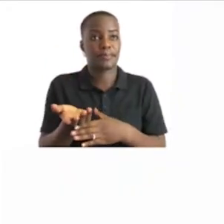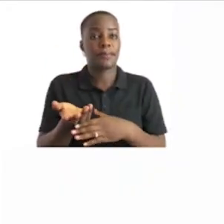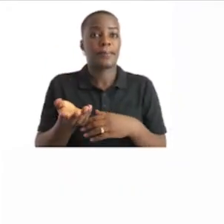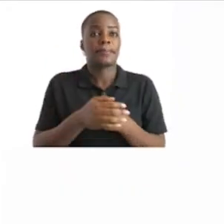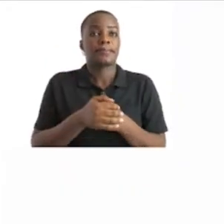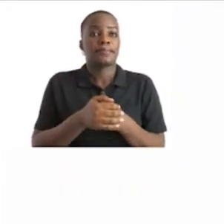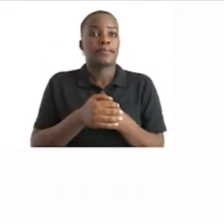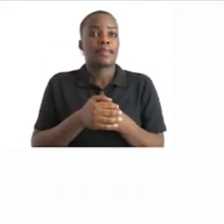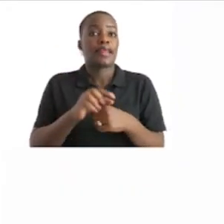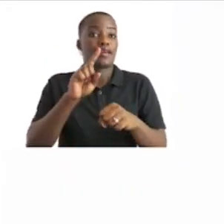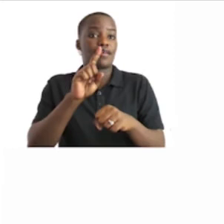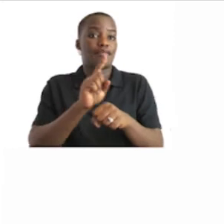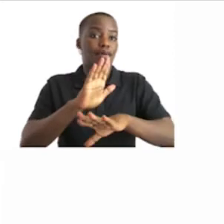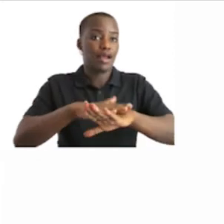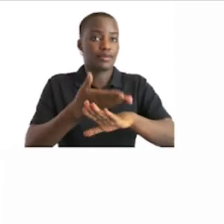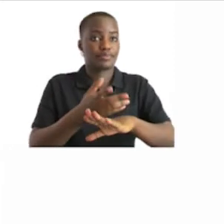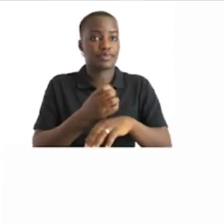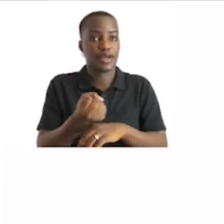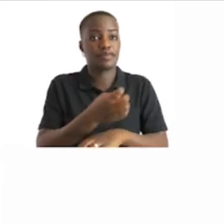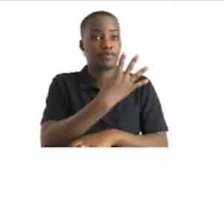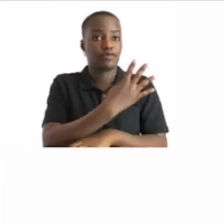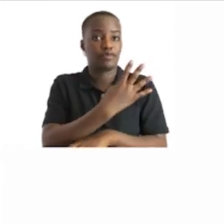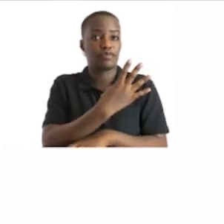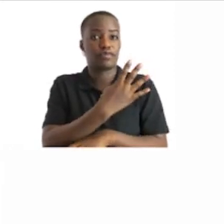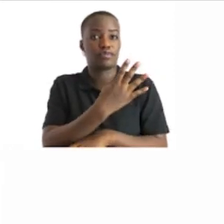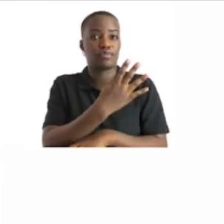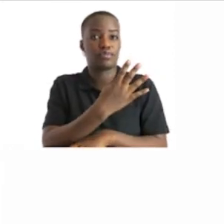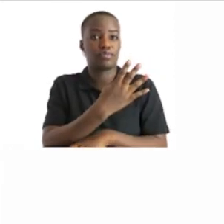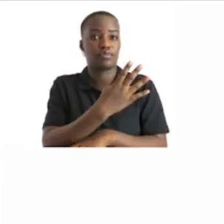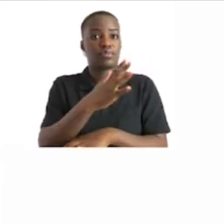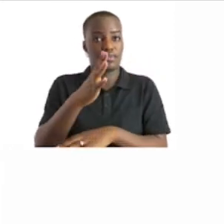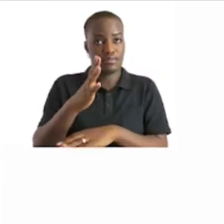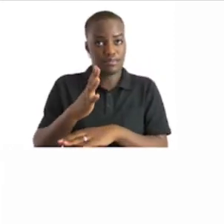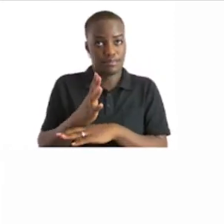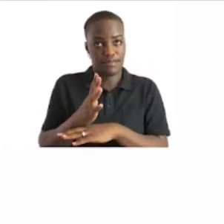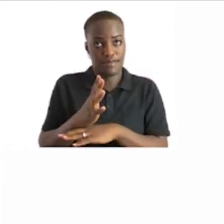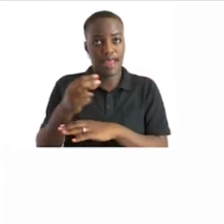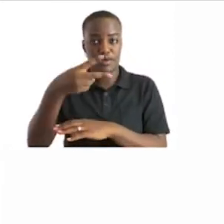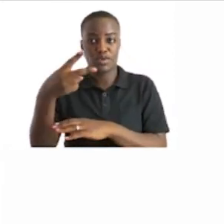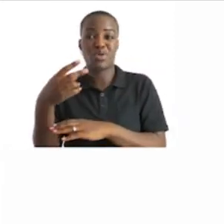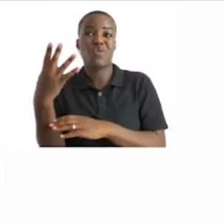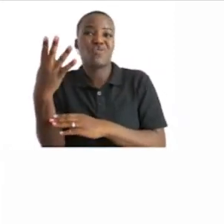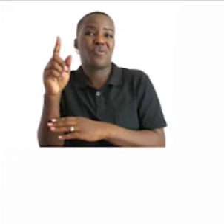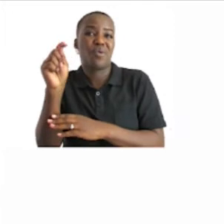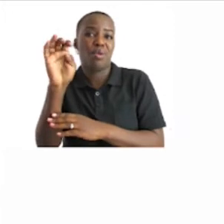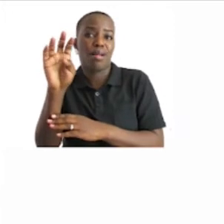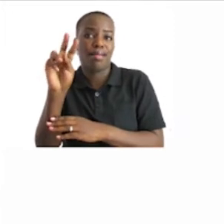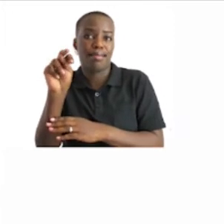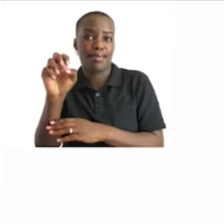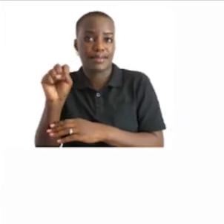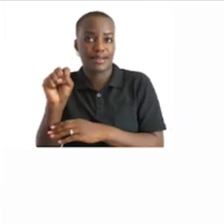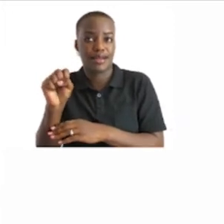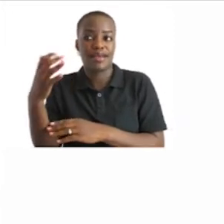The first example we have is 45 equals 4 tens and 5